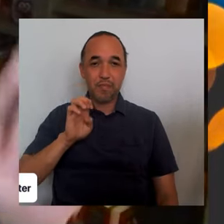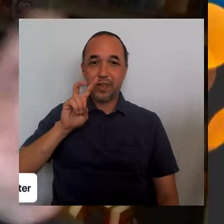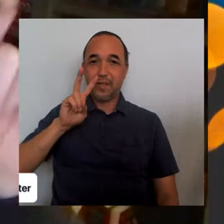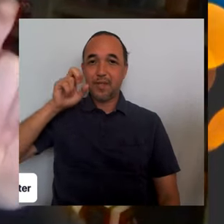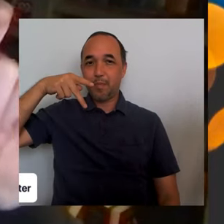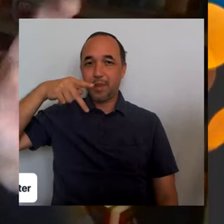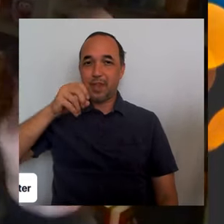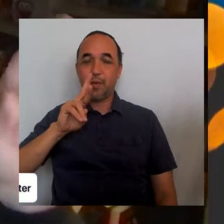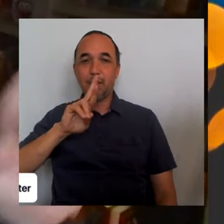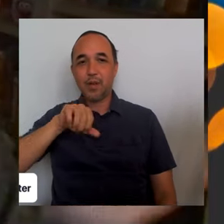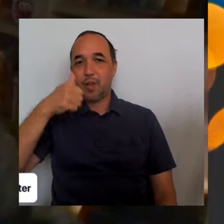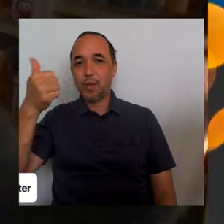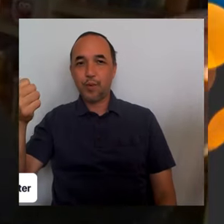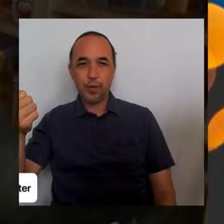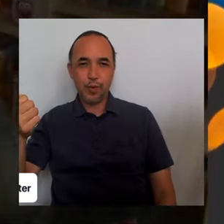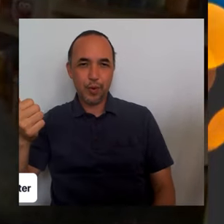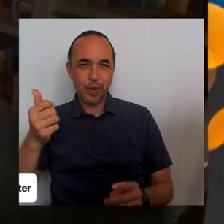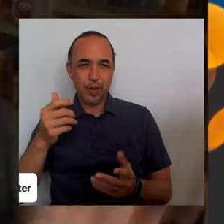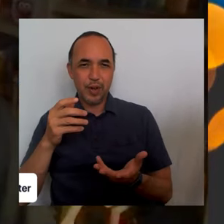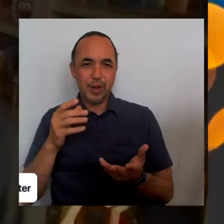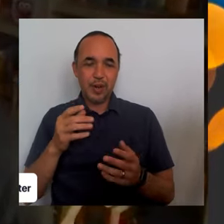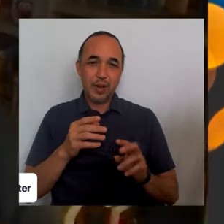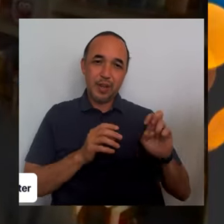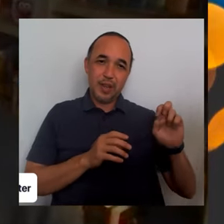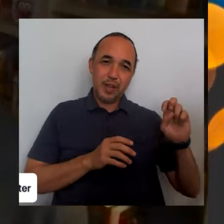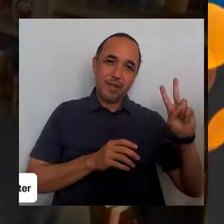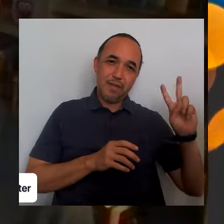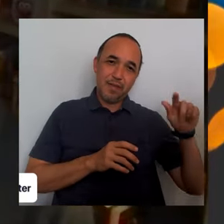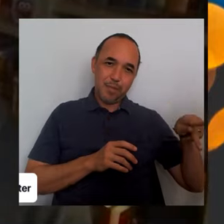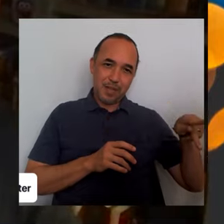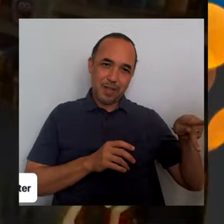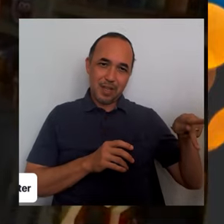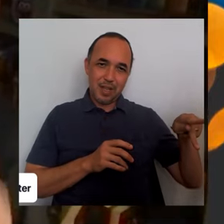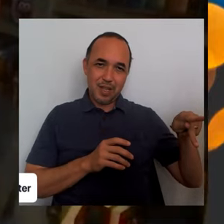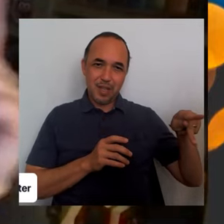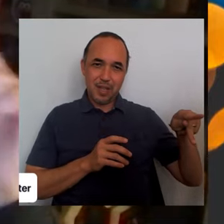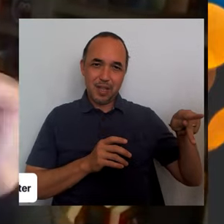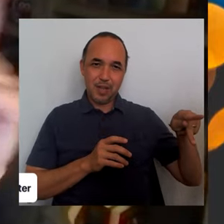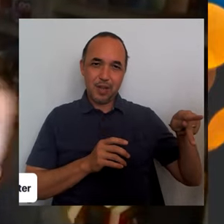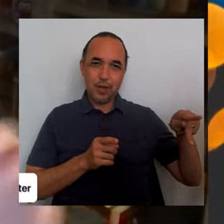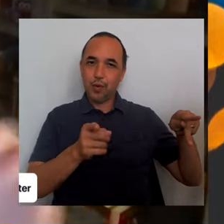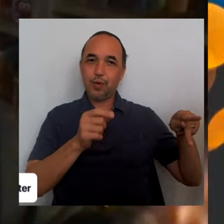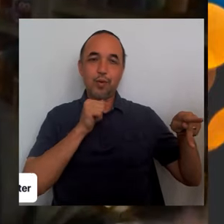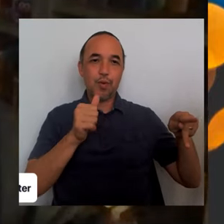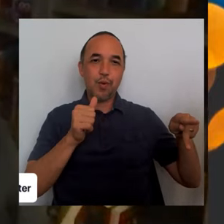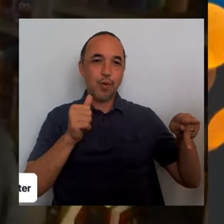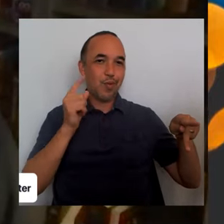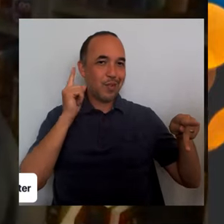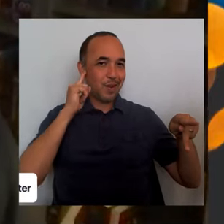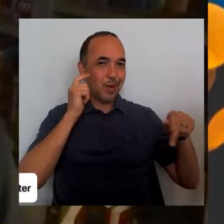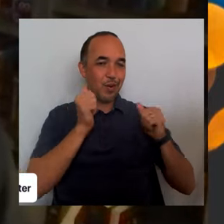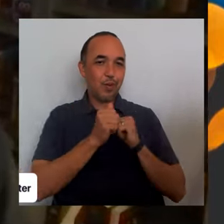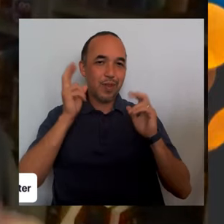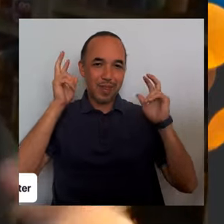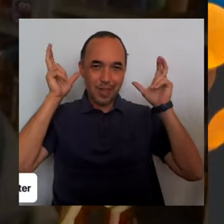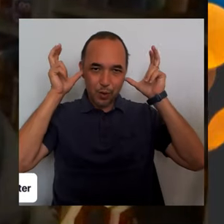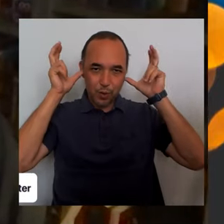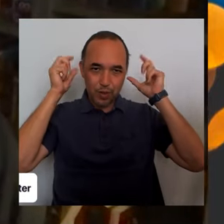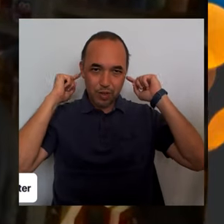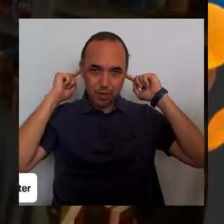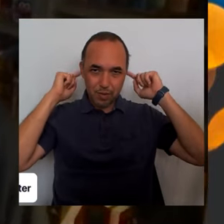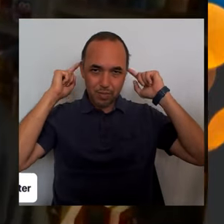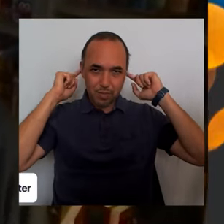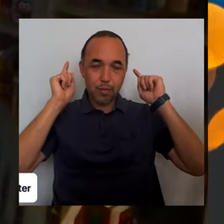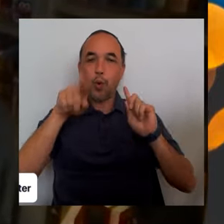little distinguishing fact there in EVP, electronic voice phenomena. You don't hear it with your ears at all. It's just captured